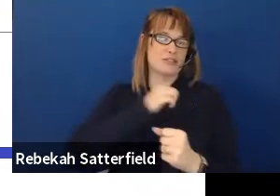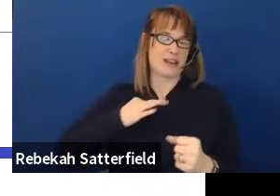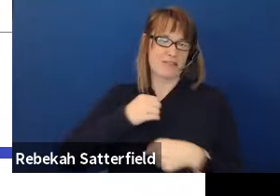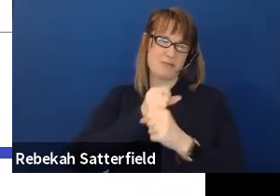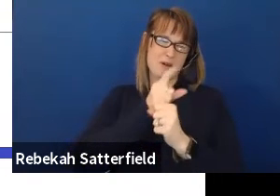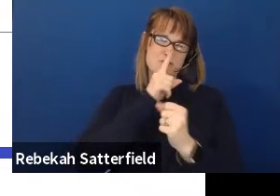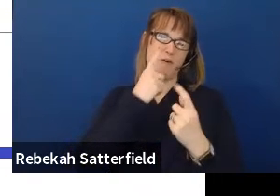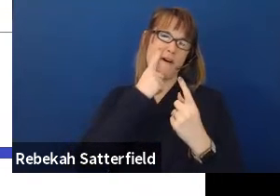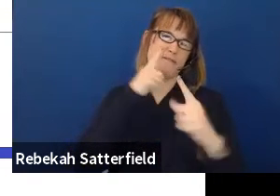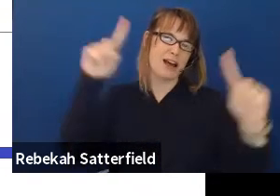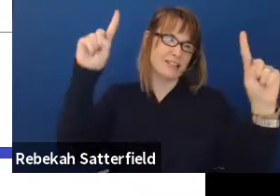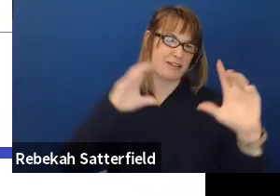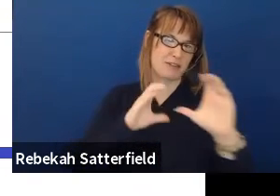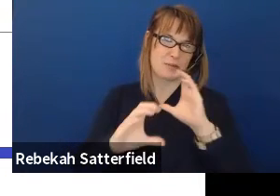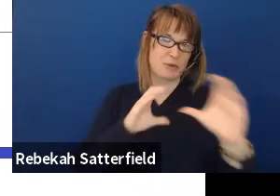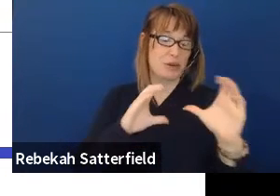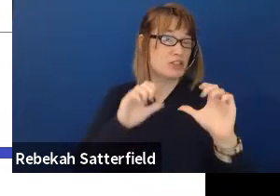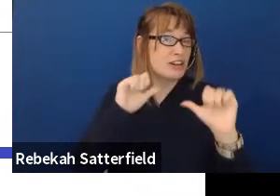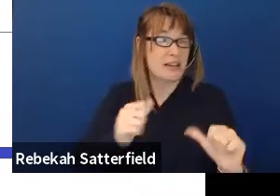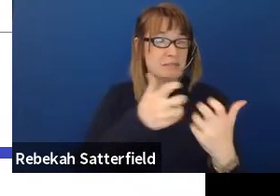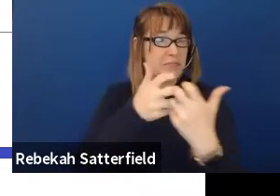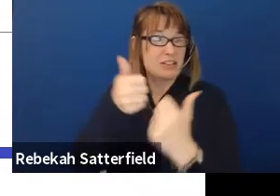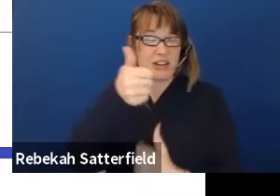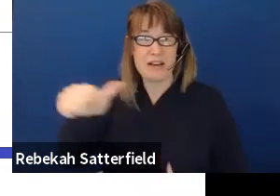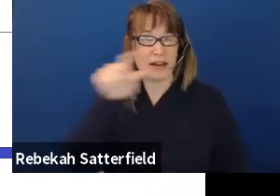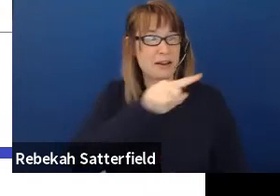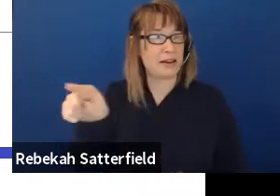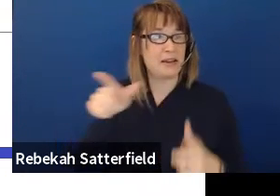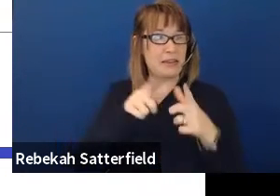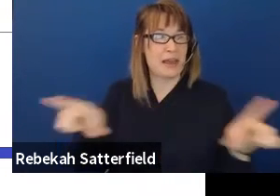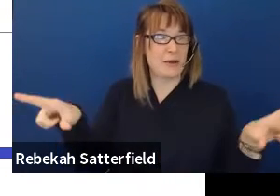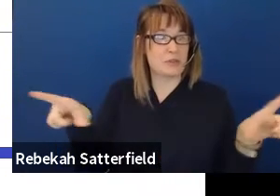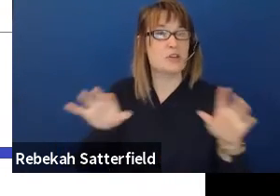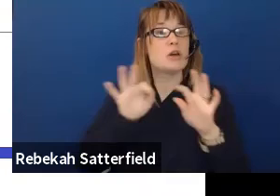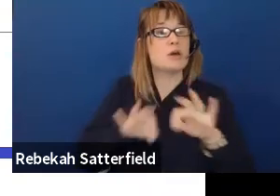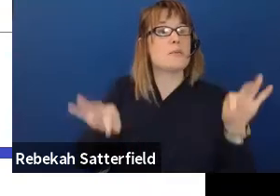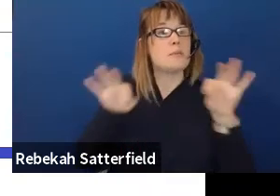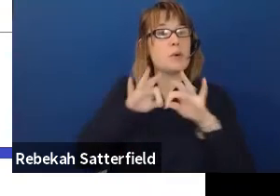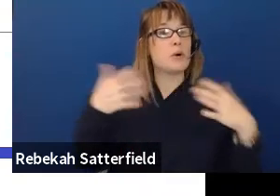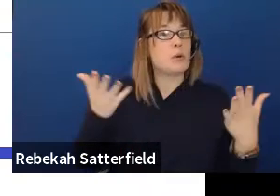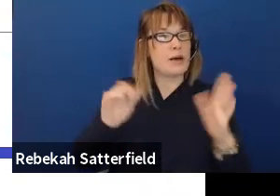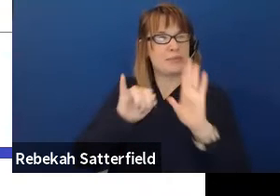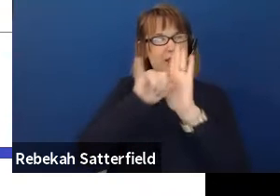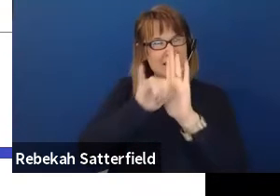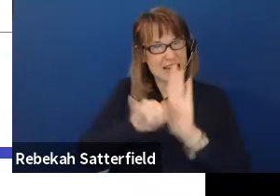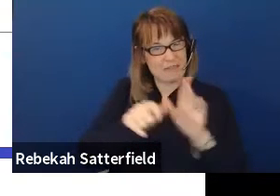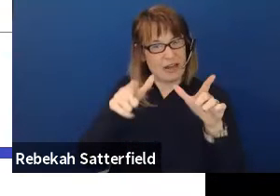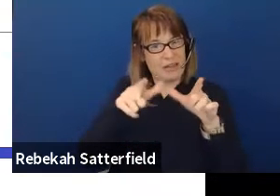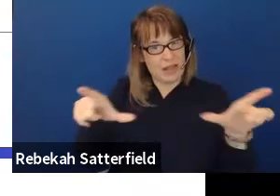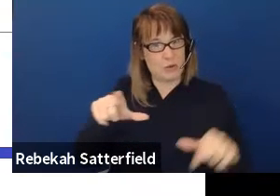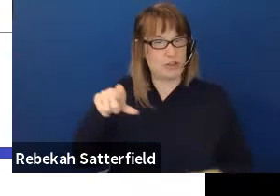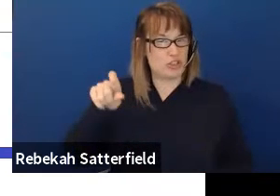communication, essentially in any language. The key is to identify the language needs of the